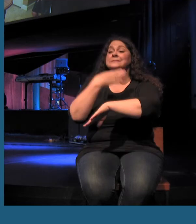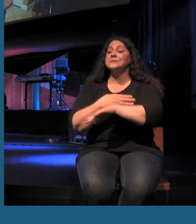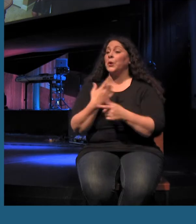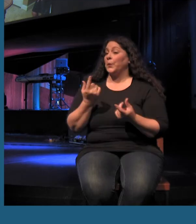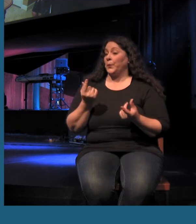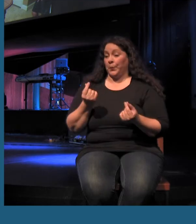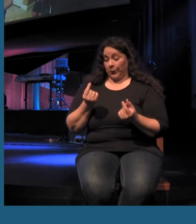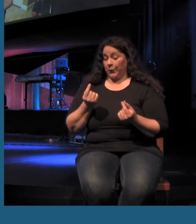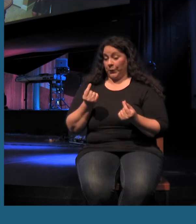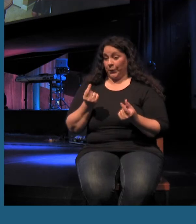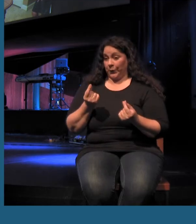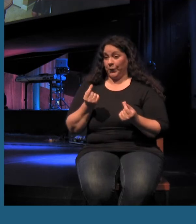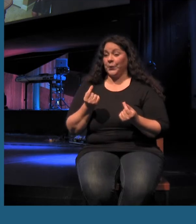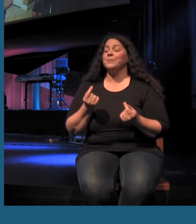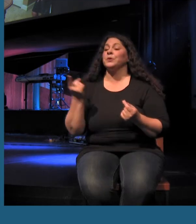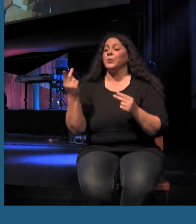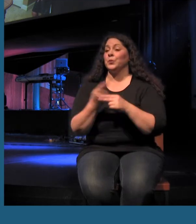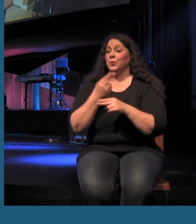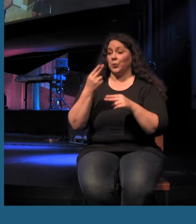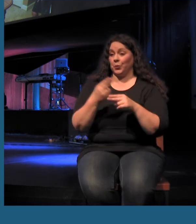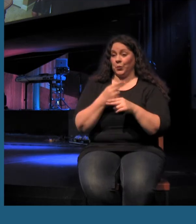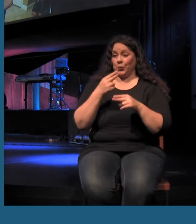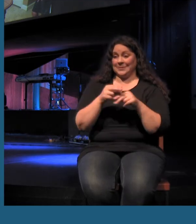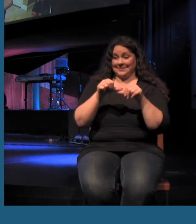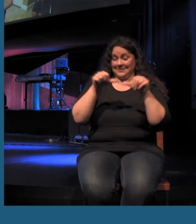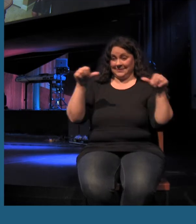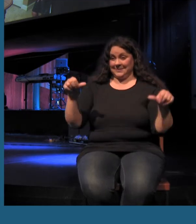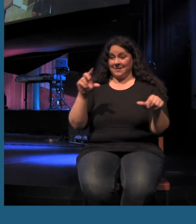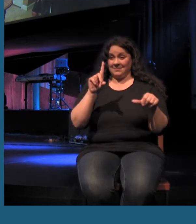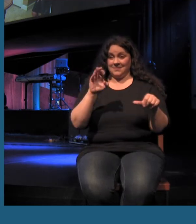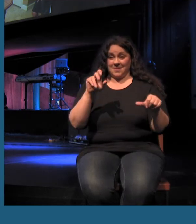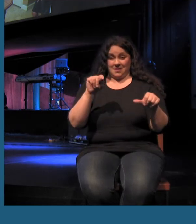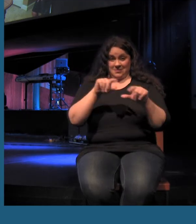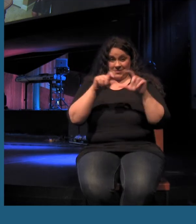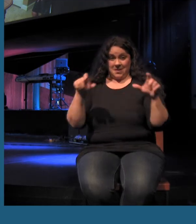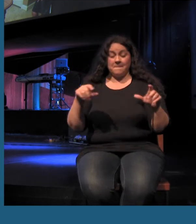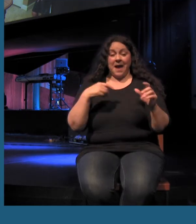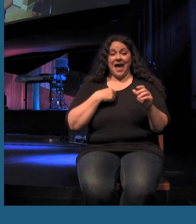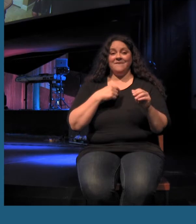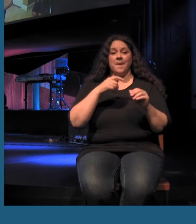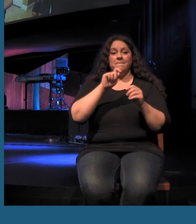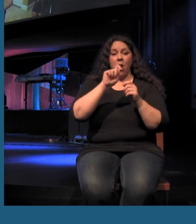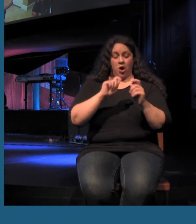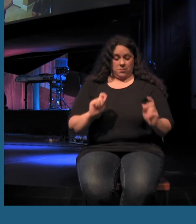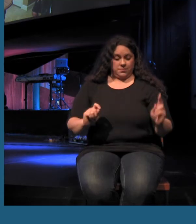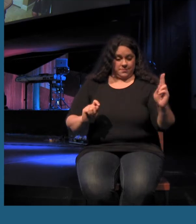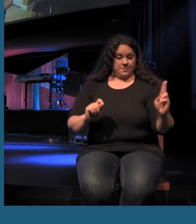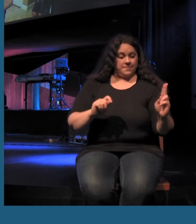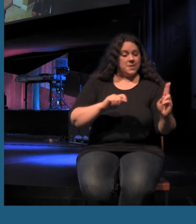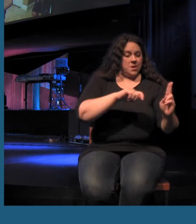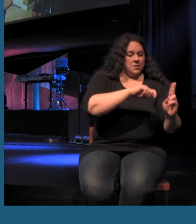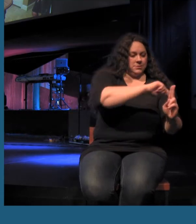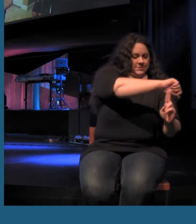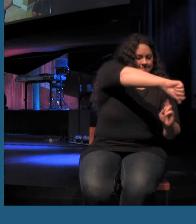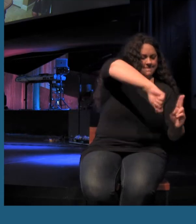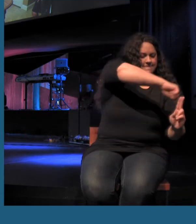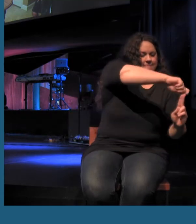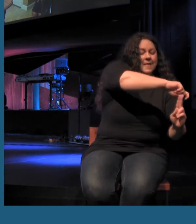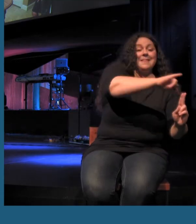can see this, he duct taped a marker here and here, and then put a string